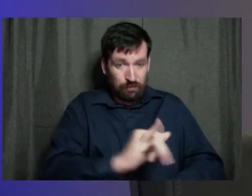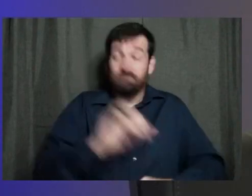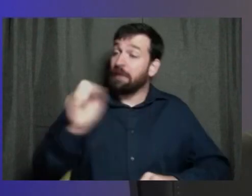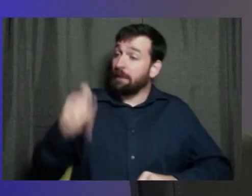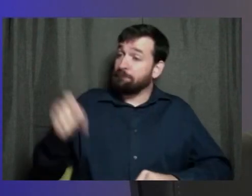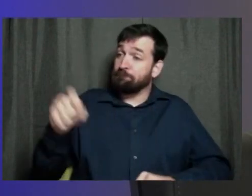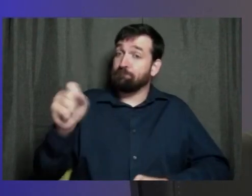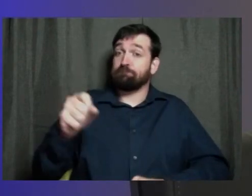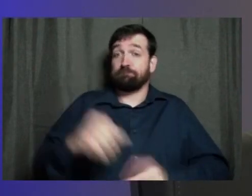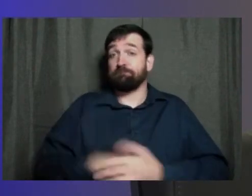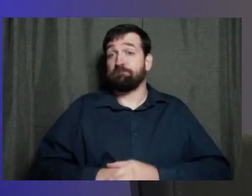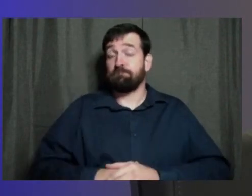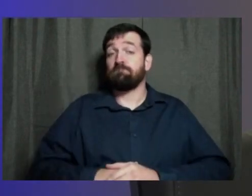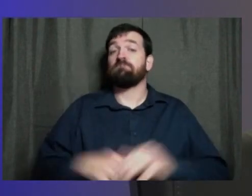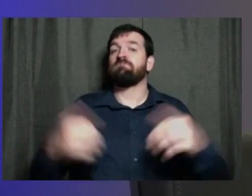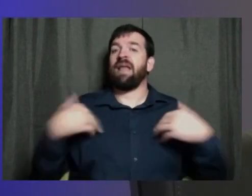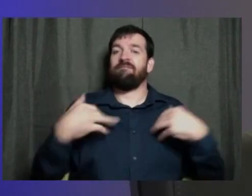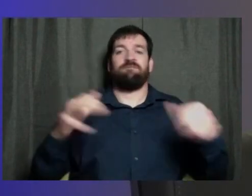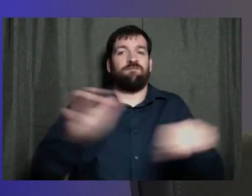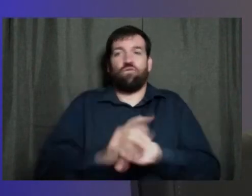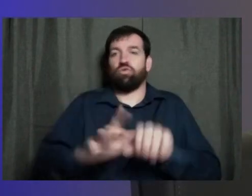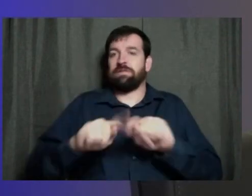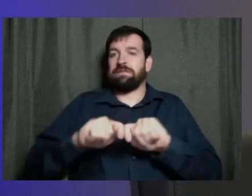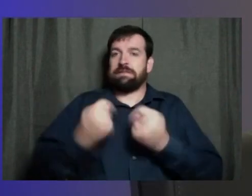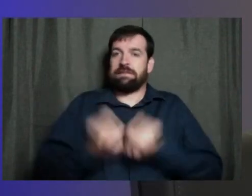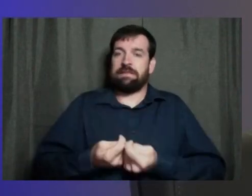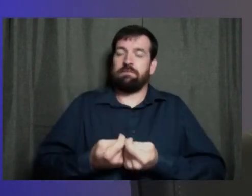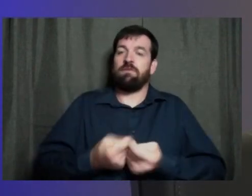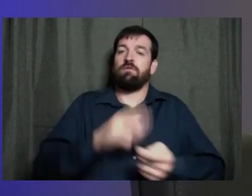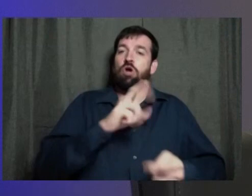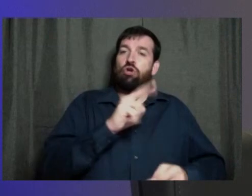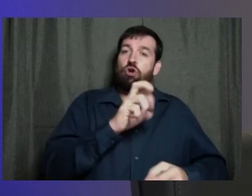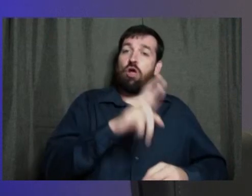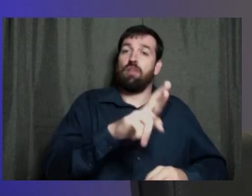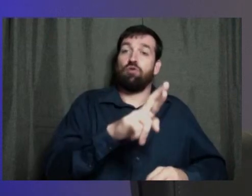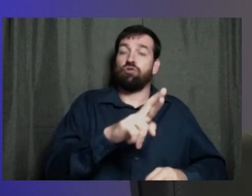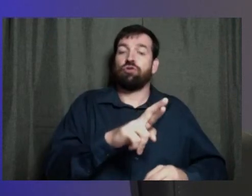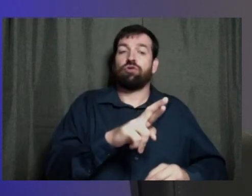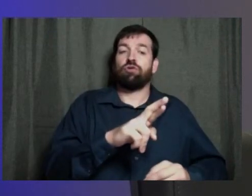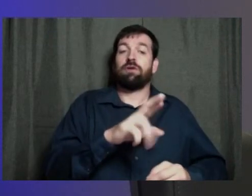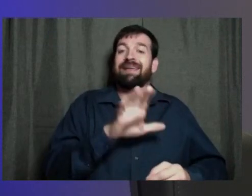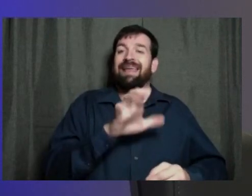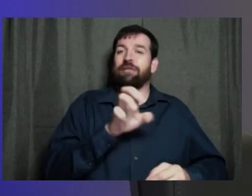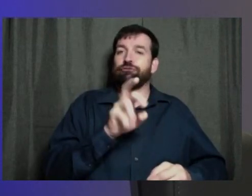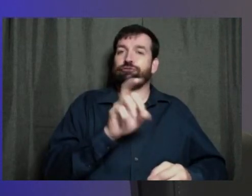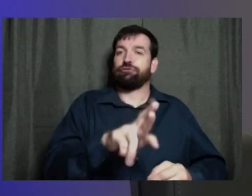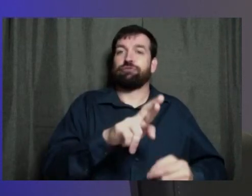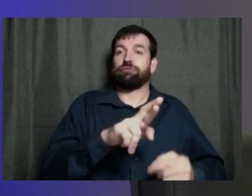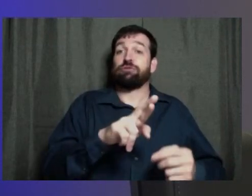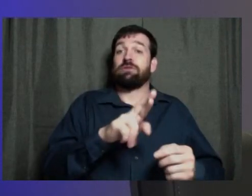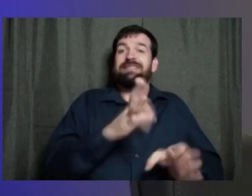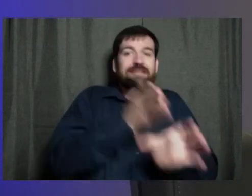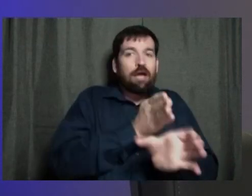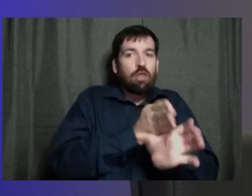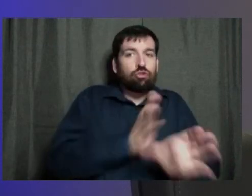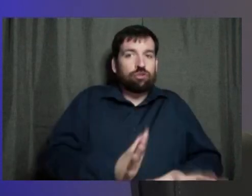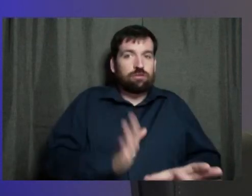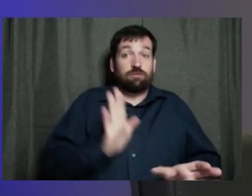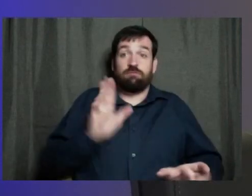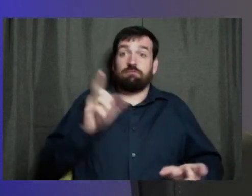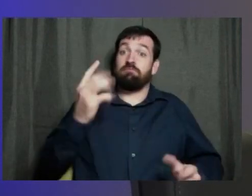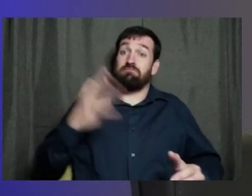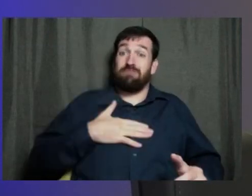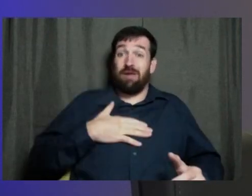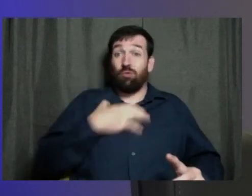a comprehensive team of oncology psychologists at our cancer center, and my only wish is that we had more of